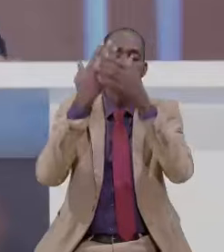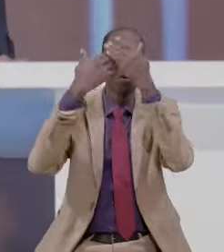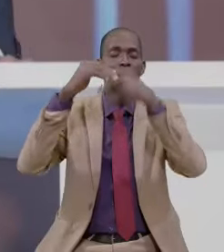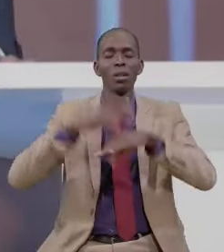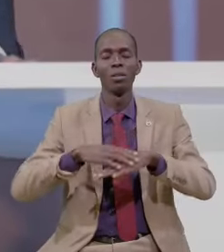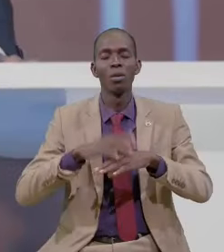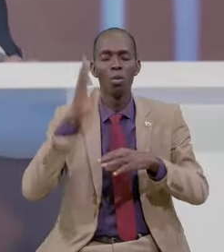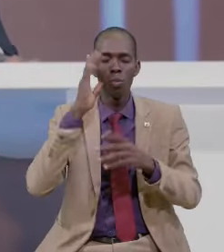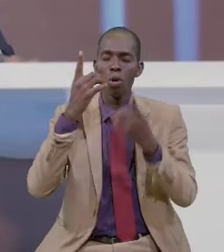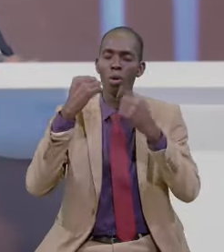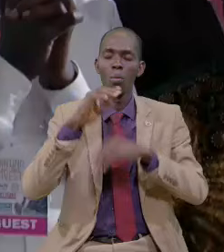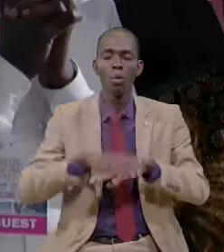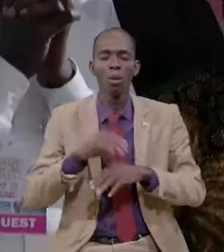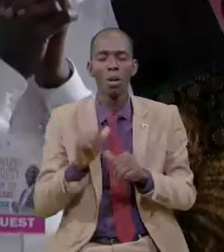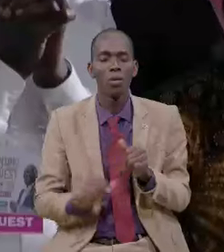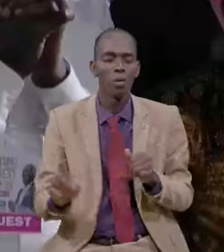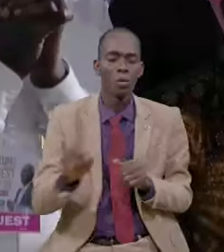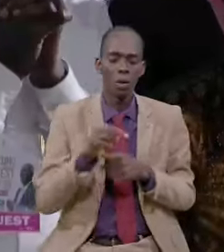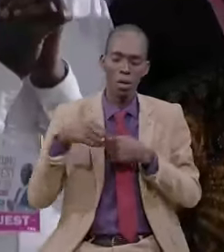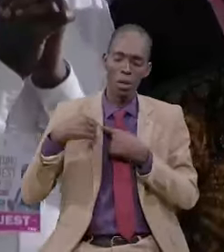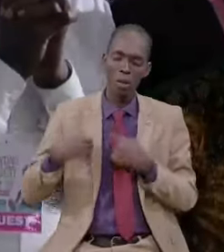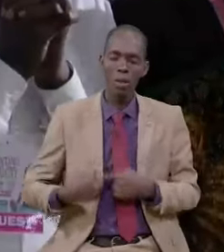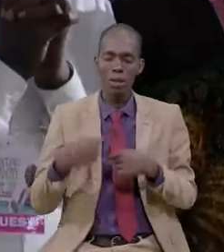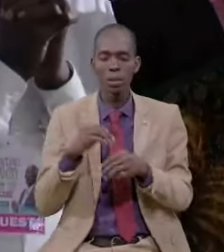every heart in Jesus' name.